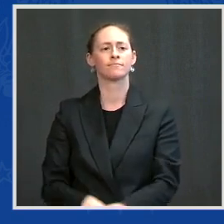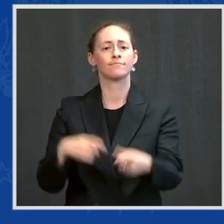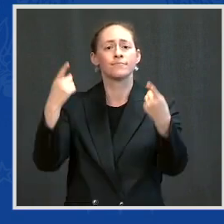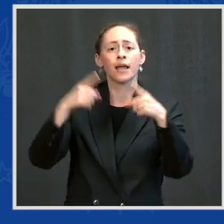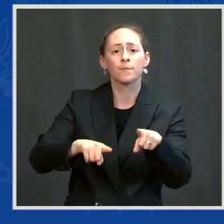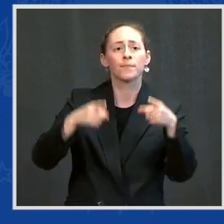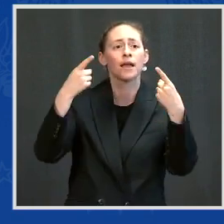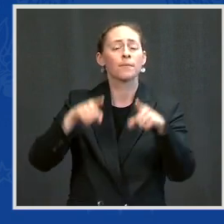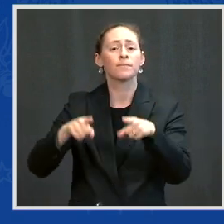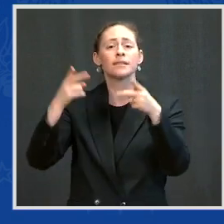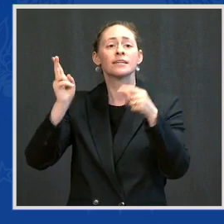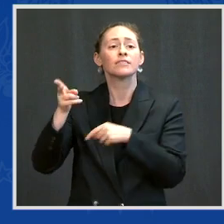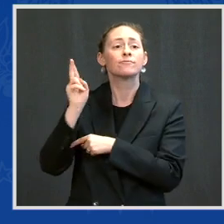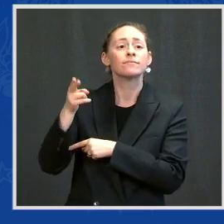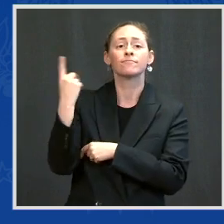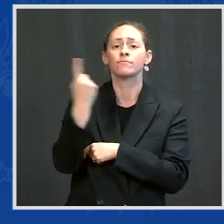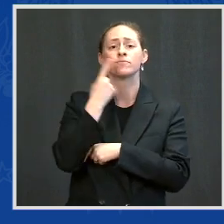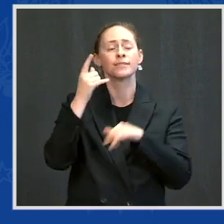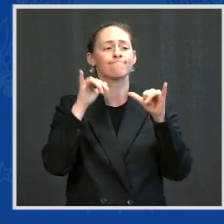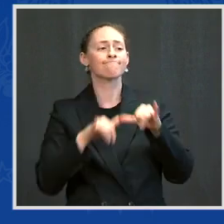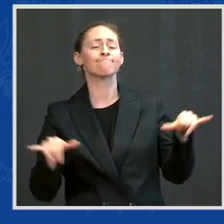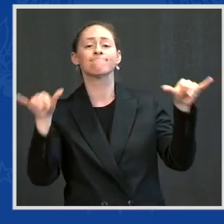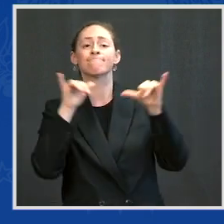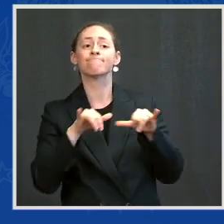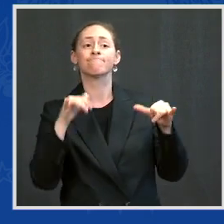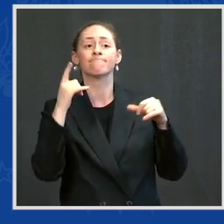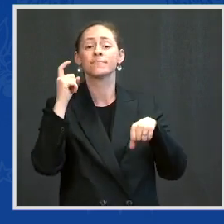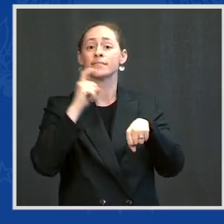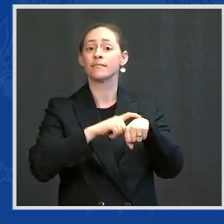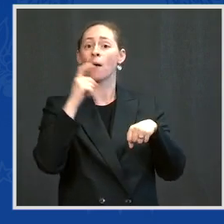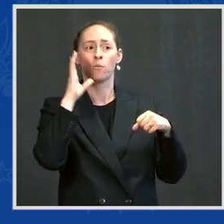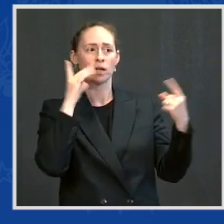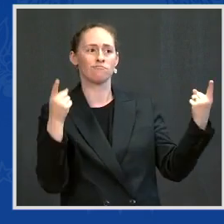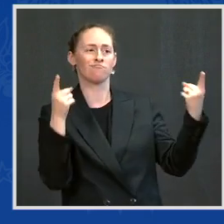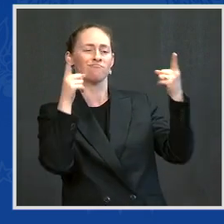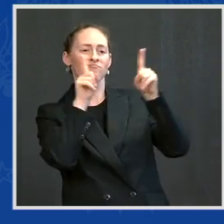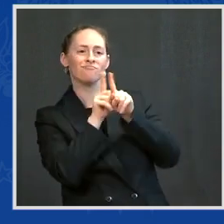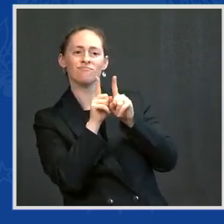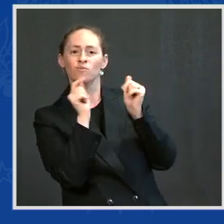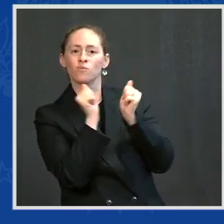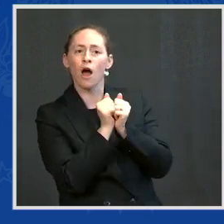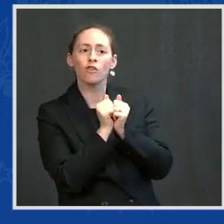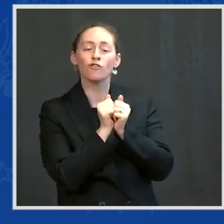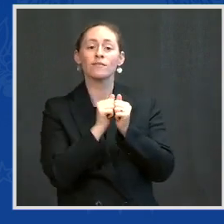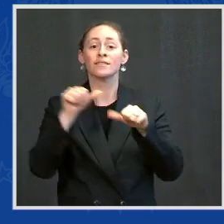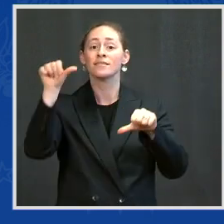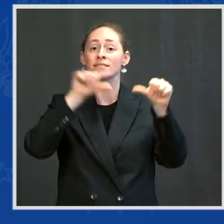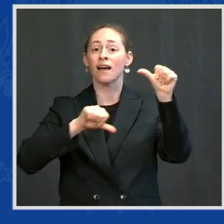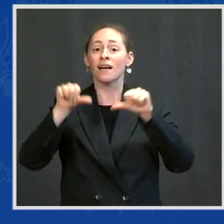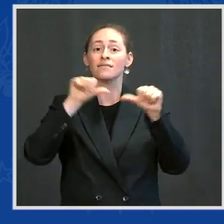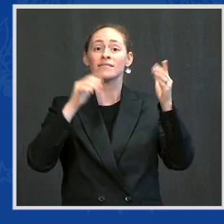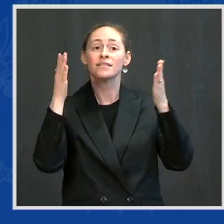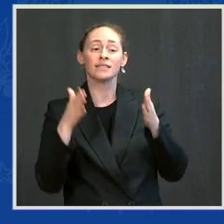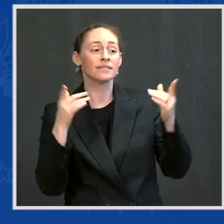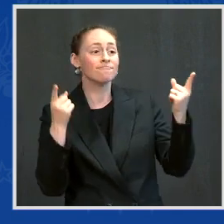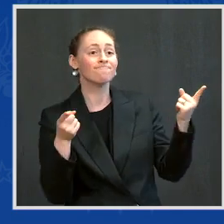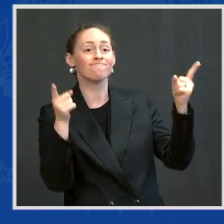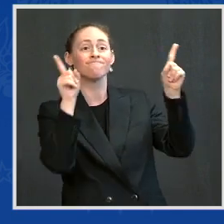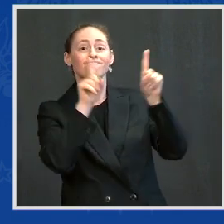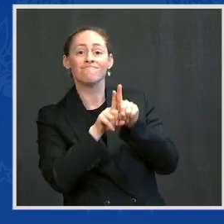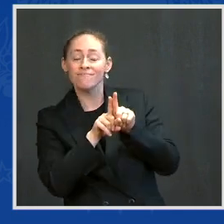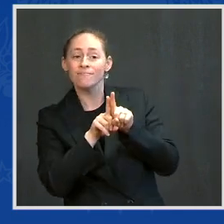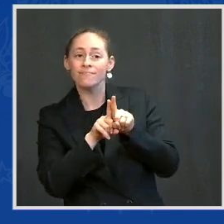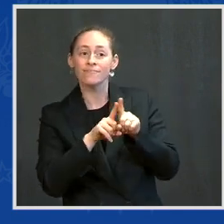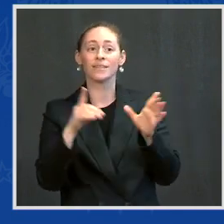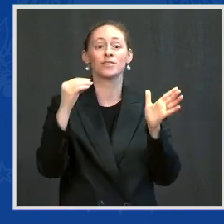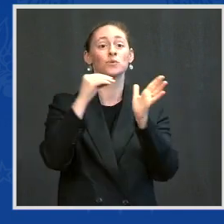scientists work side by side in both our countries. Our students study together, share ideas, and